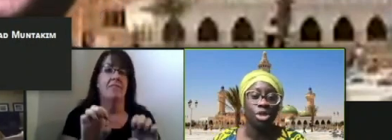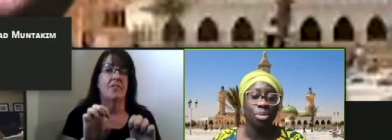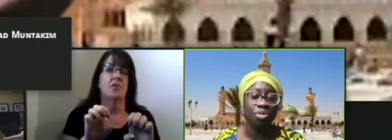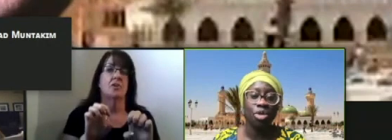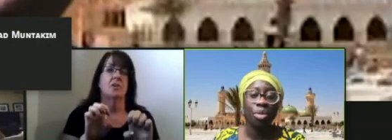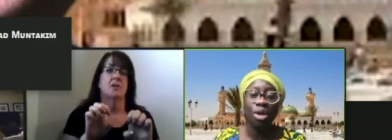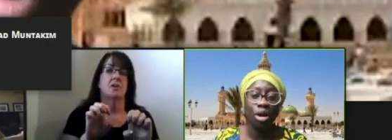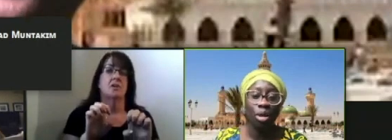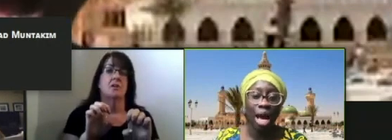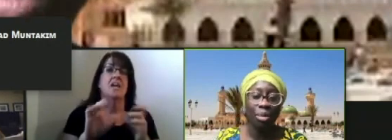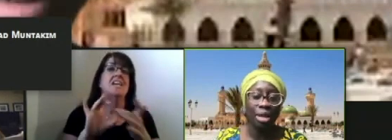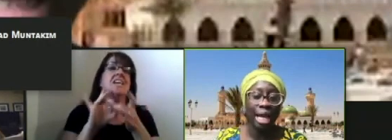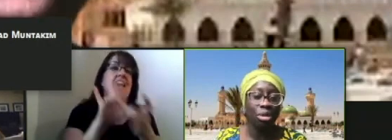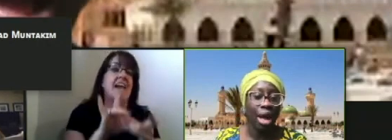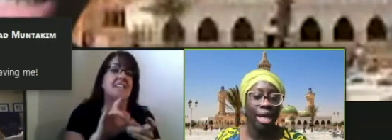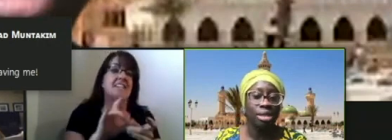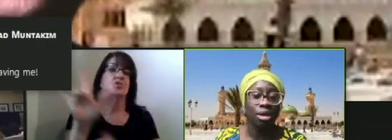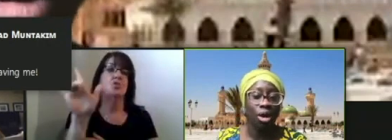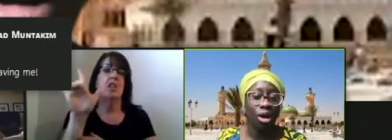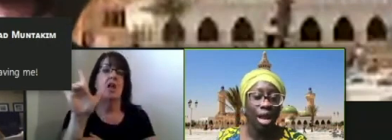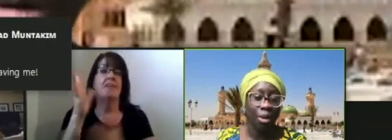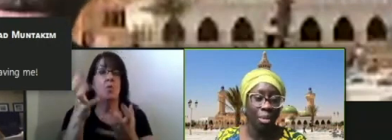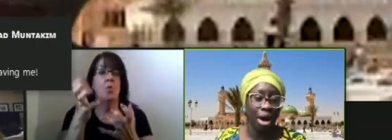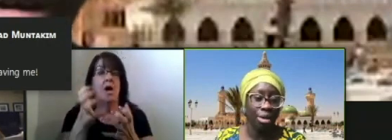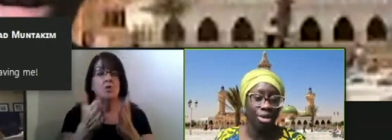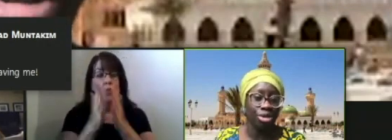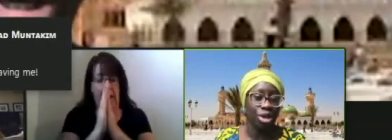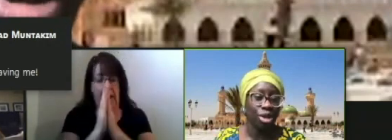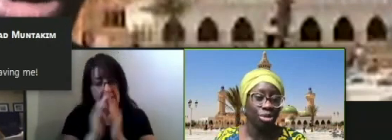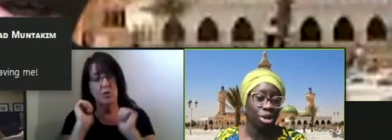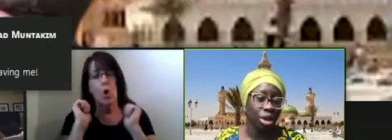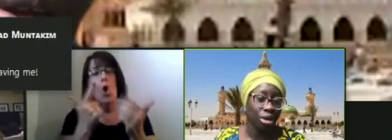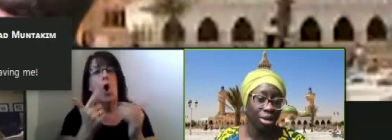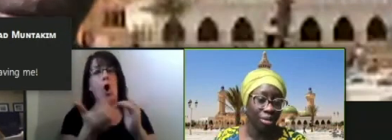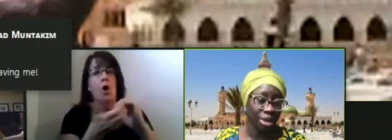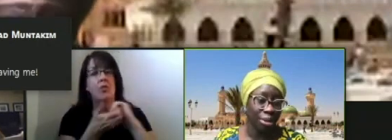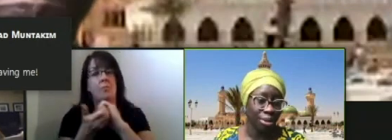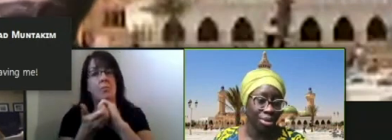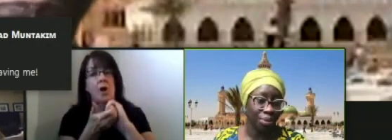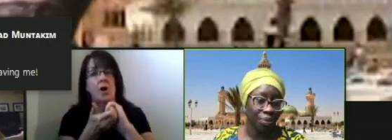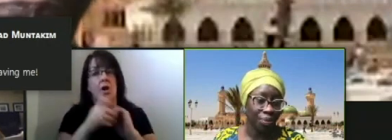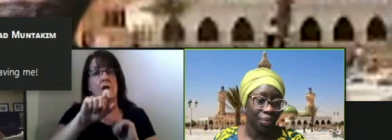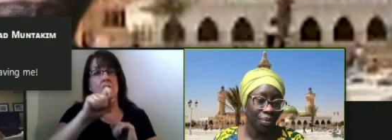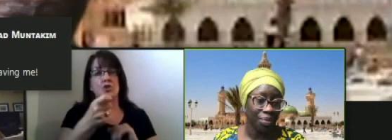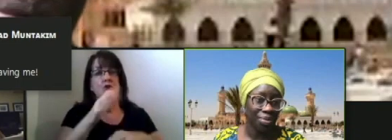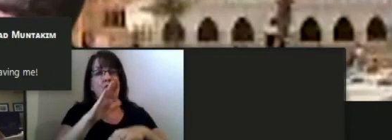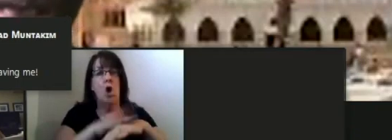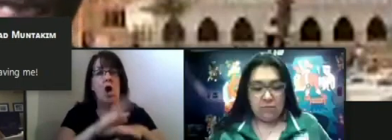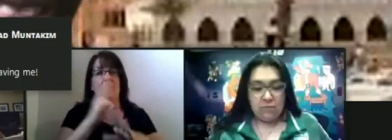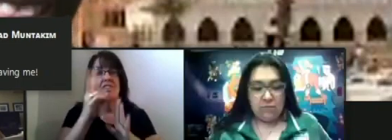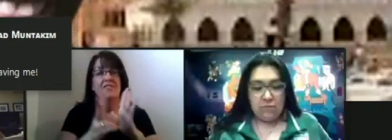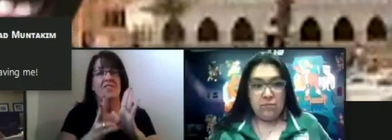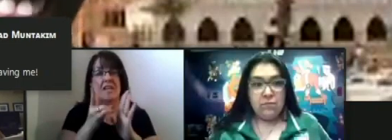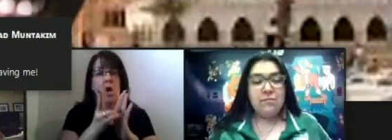love. So before we go, I would like to ask all our partners to turn on their videos.